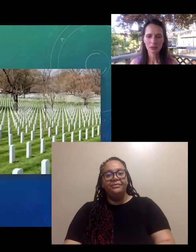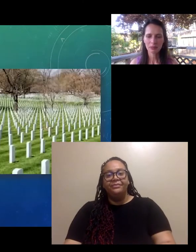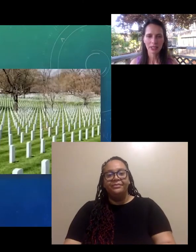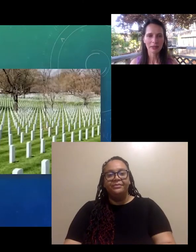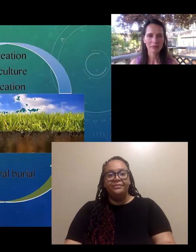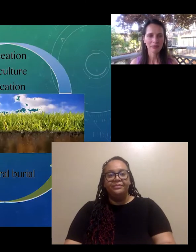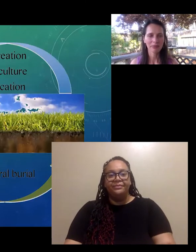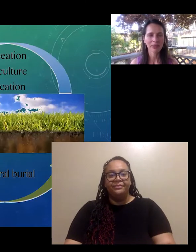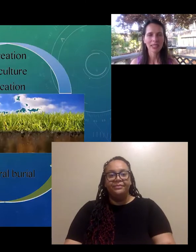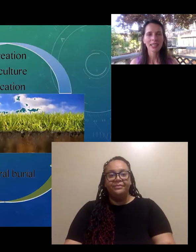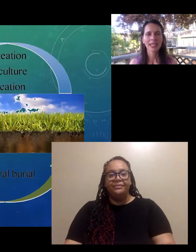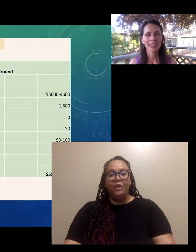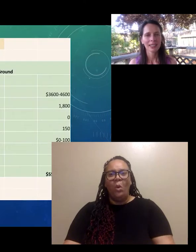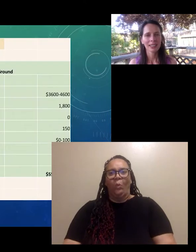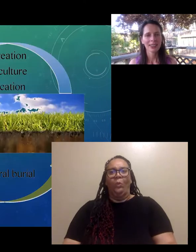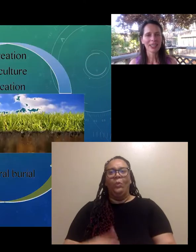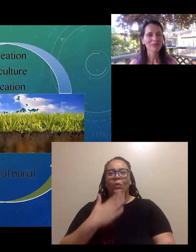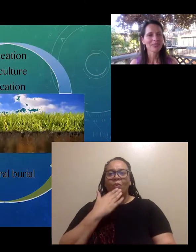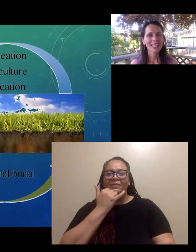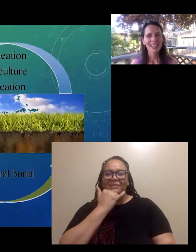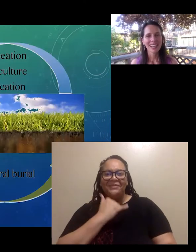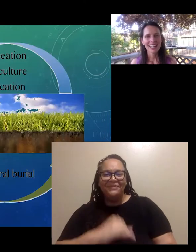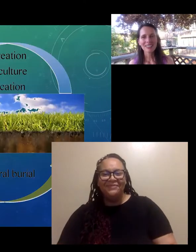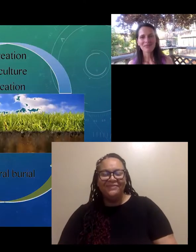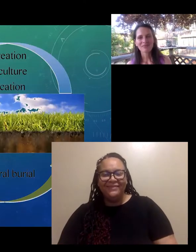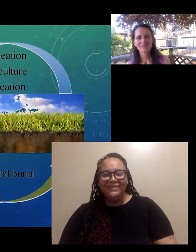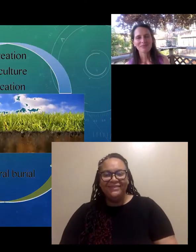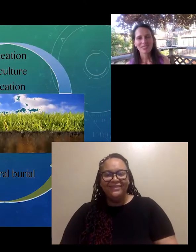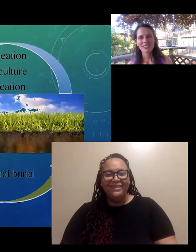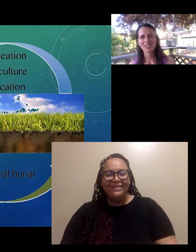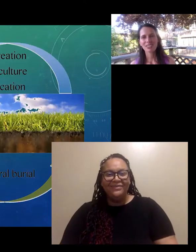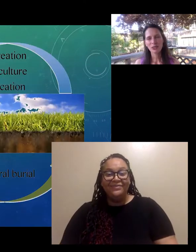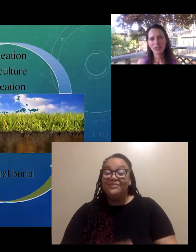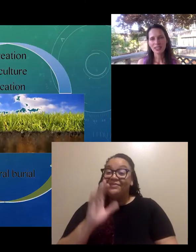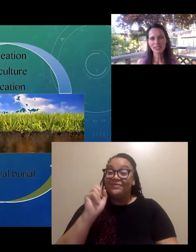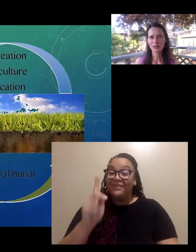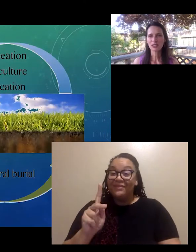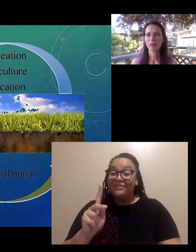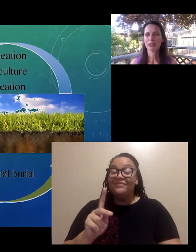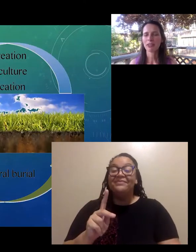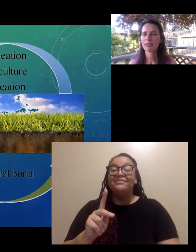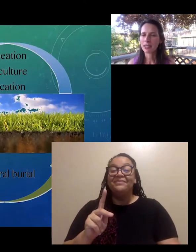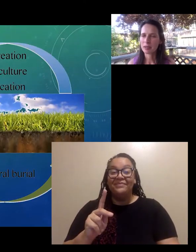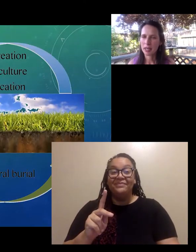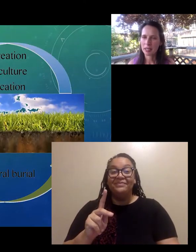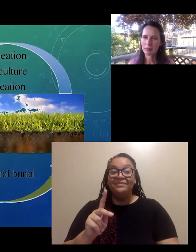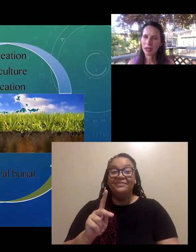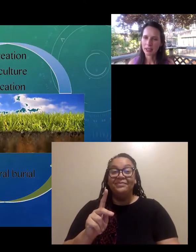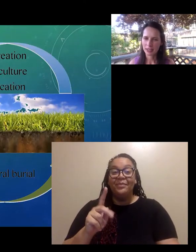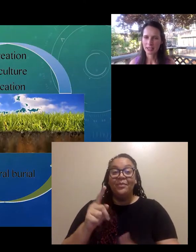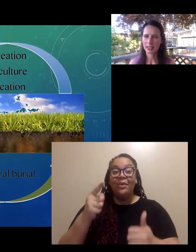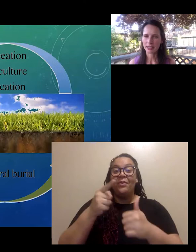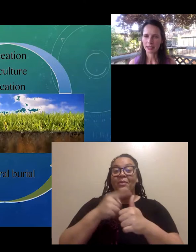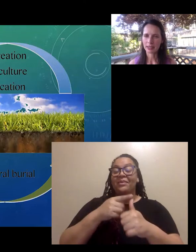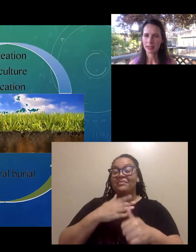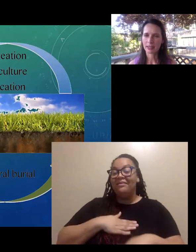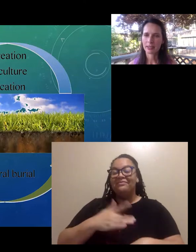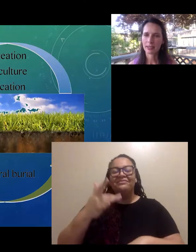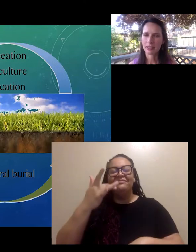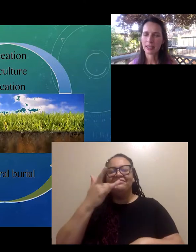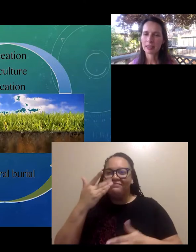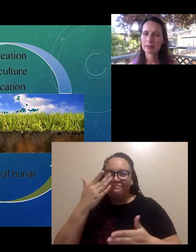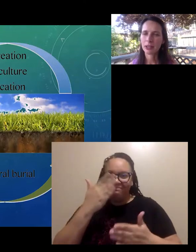Oh, sorry. Okay. Um, so this is one of my favorite parts here,